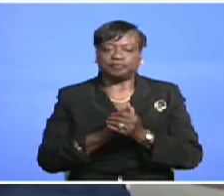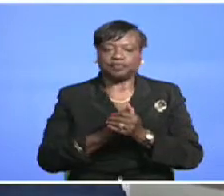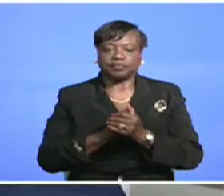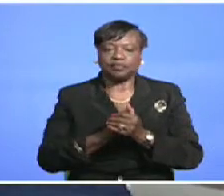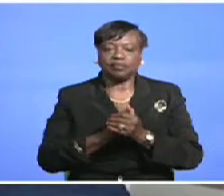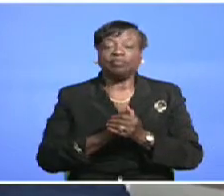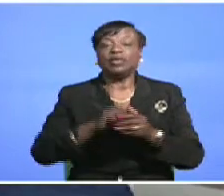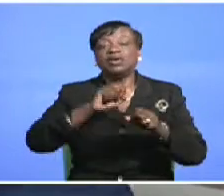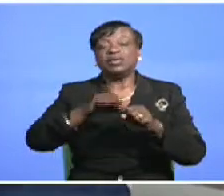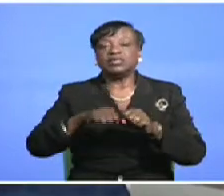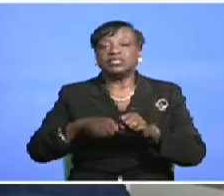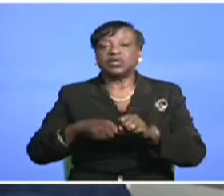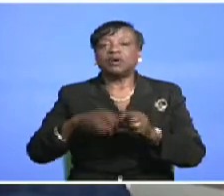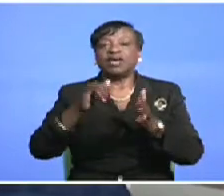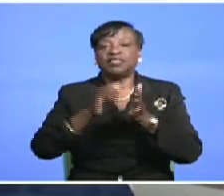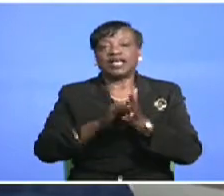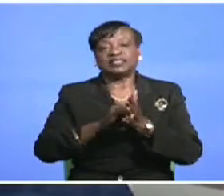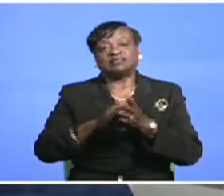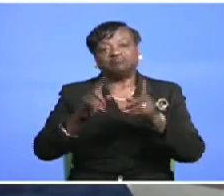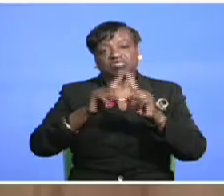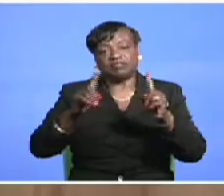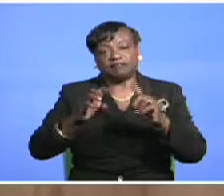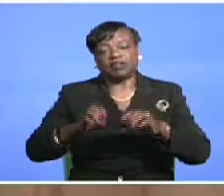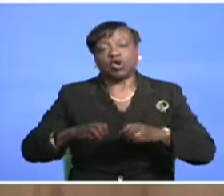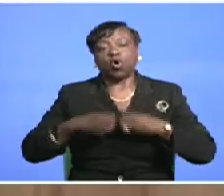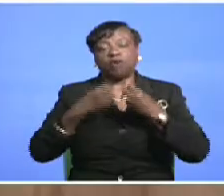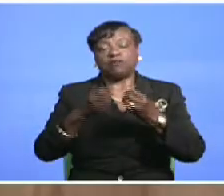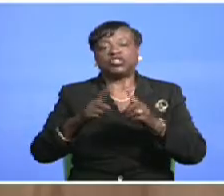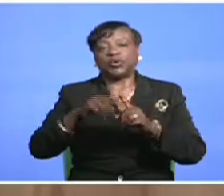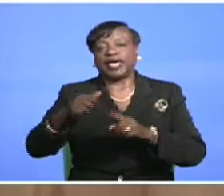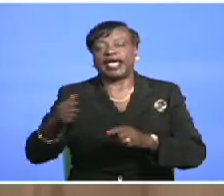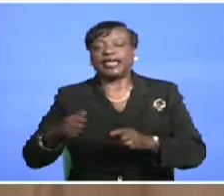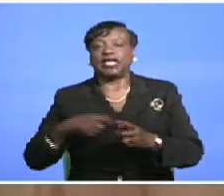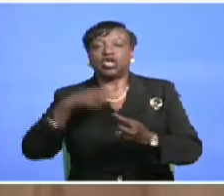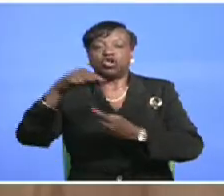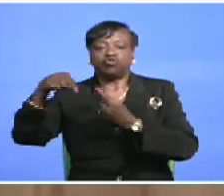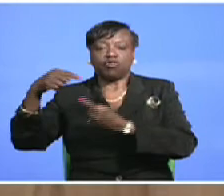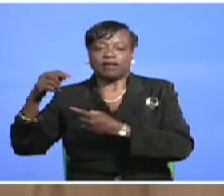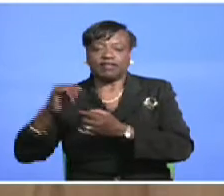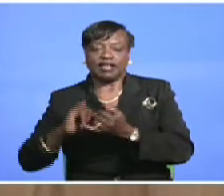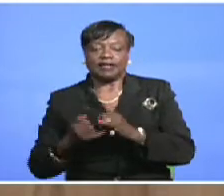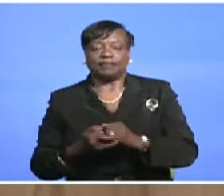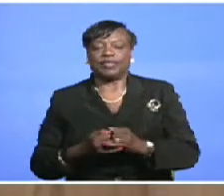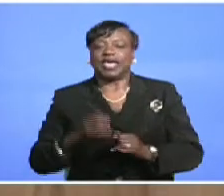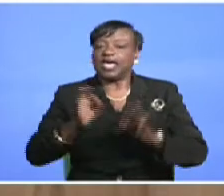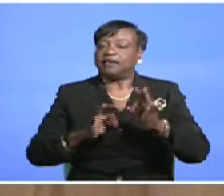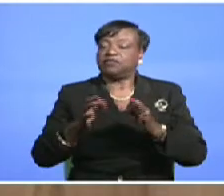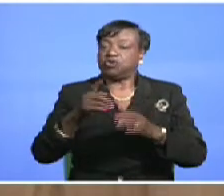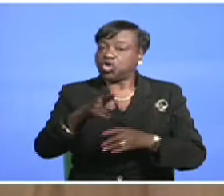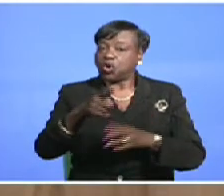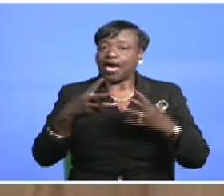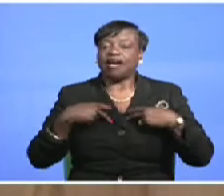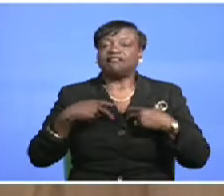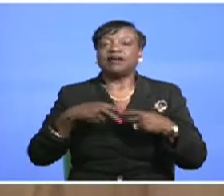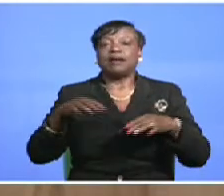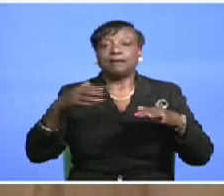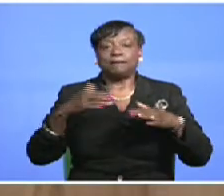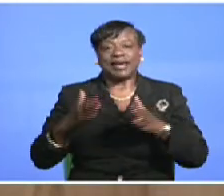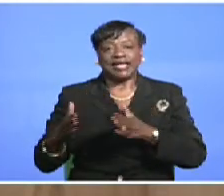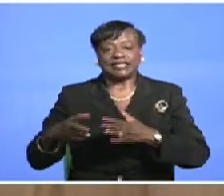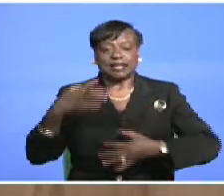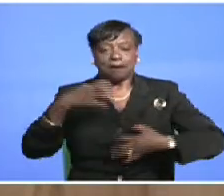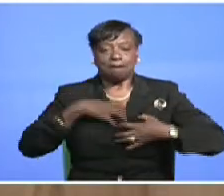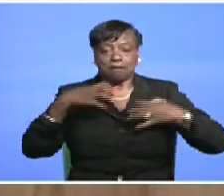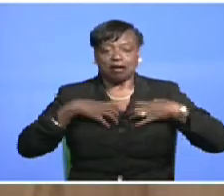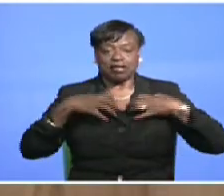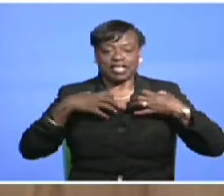So I think that's a really unique offering to any traveler. So if you have plans to monkey around anytime soon, whether it's for a relaxing night out